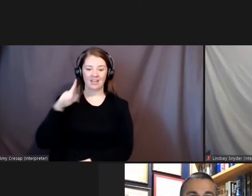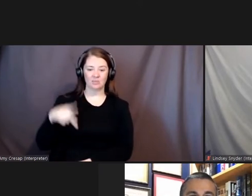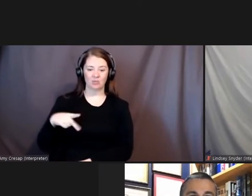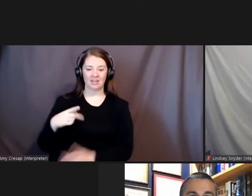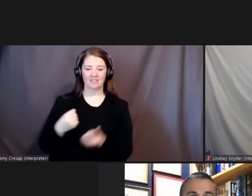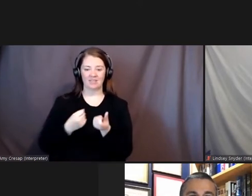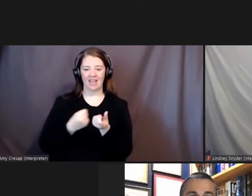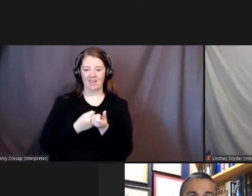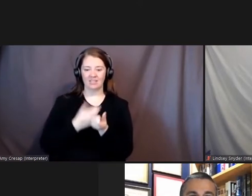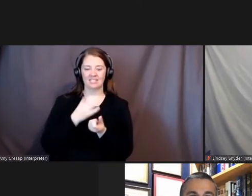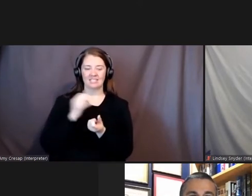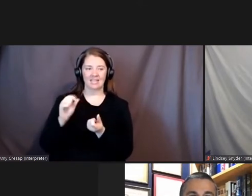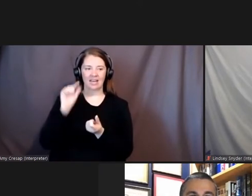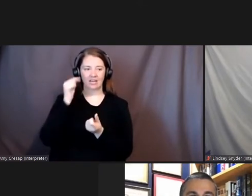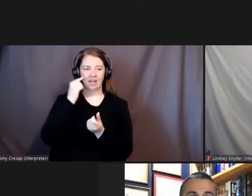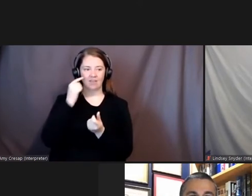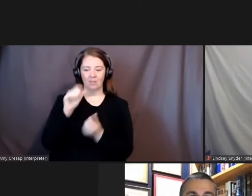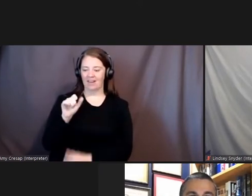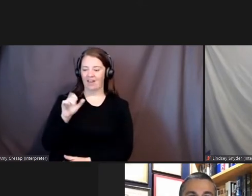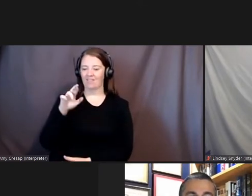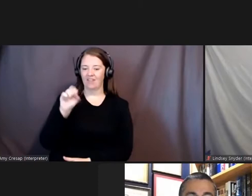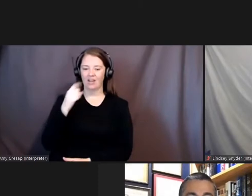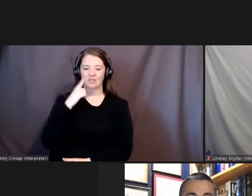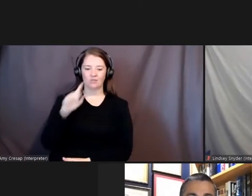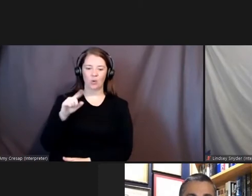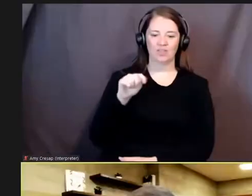Project. Good to see you.